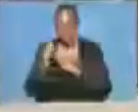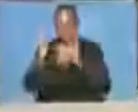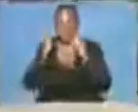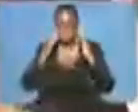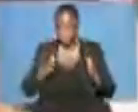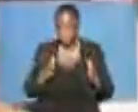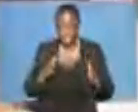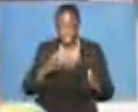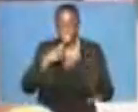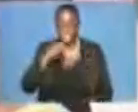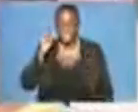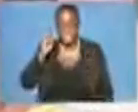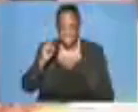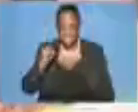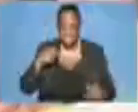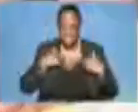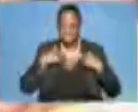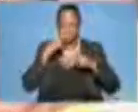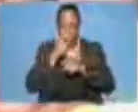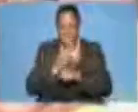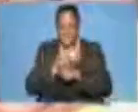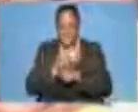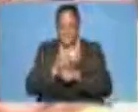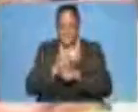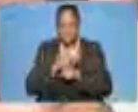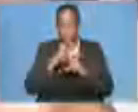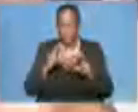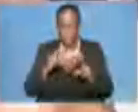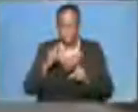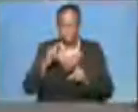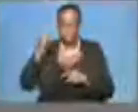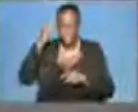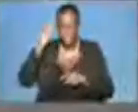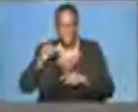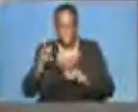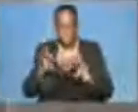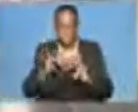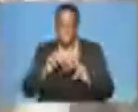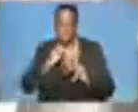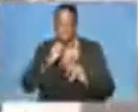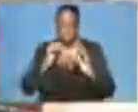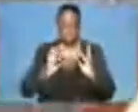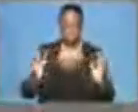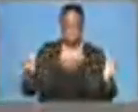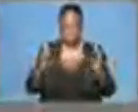apply for hire for your tour or for your taxi, but we have to be courteous. For the Bahamas Tonight, I'm Fern Carey.